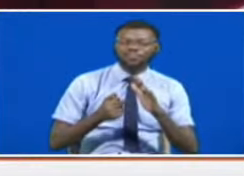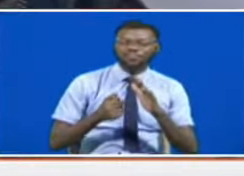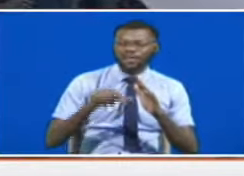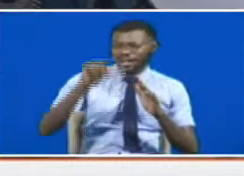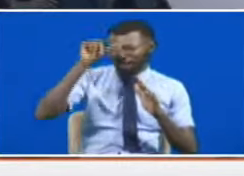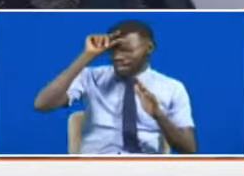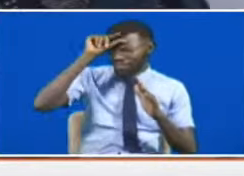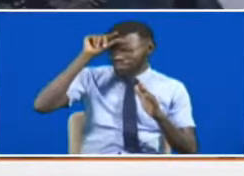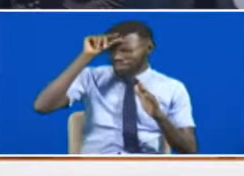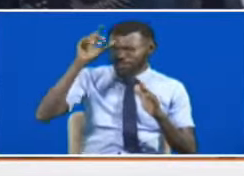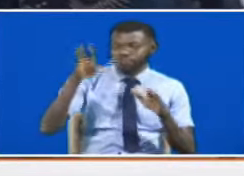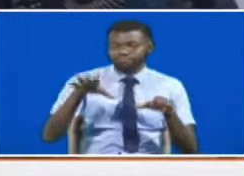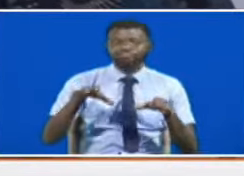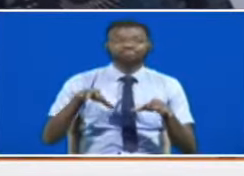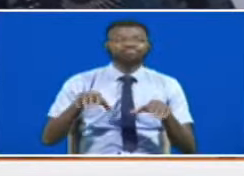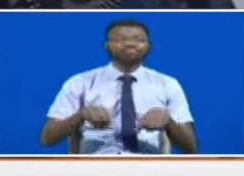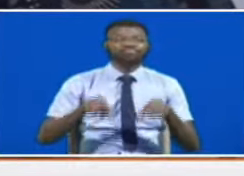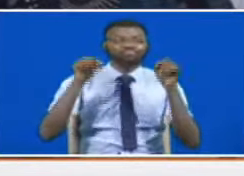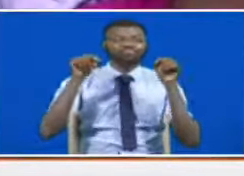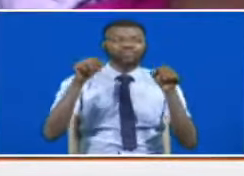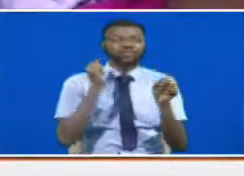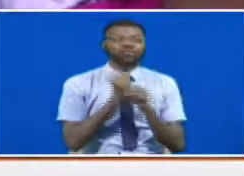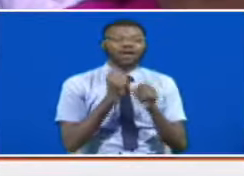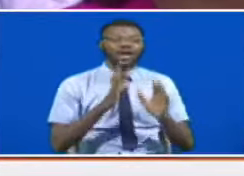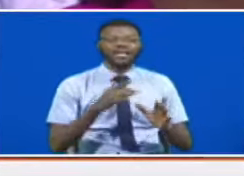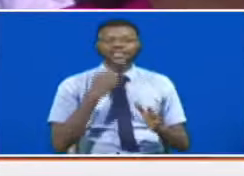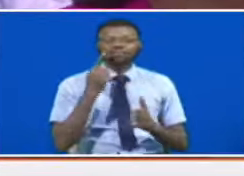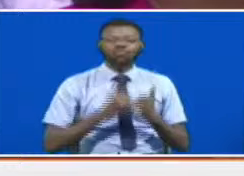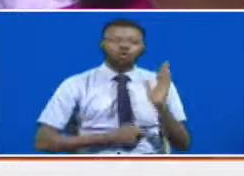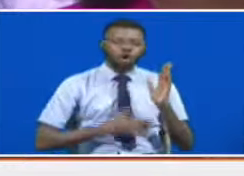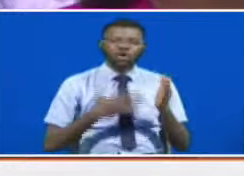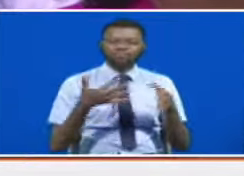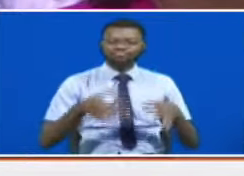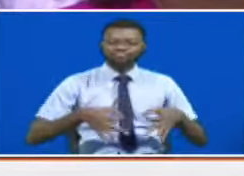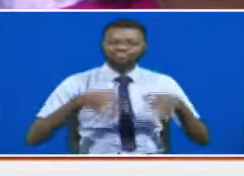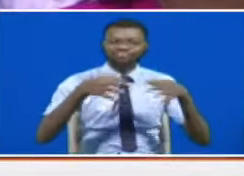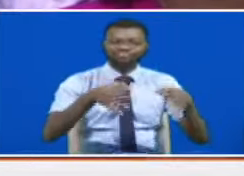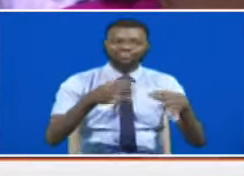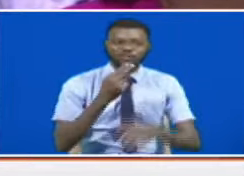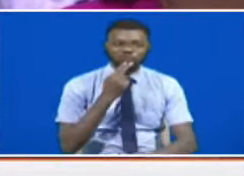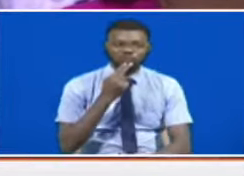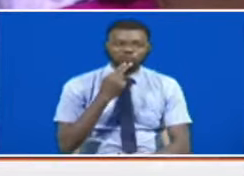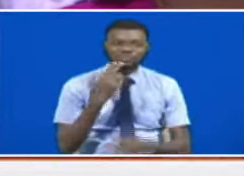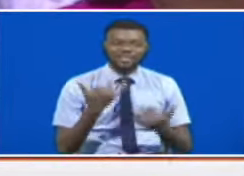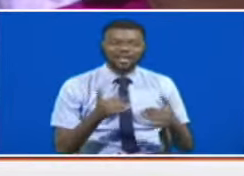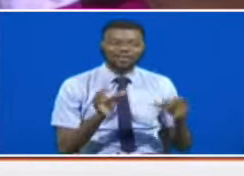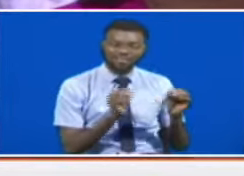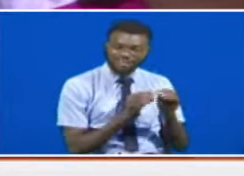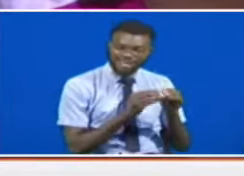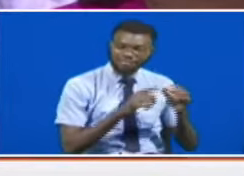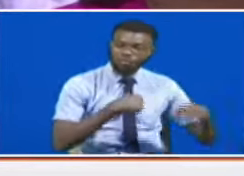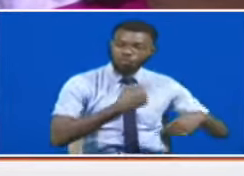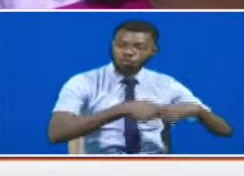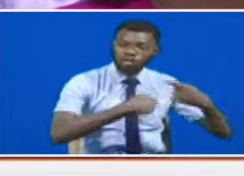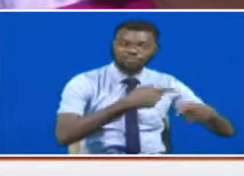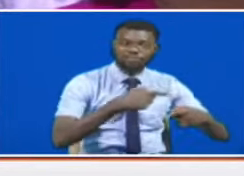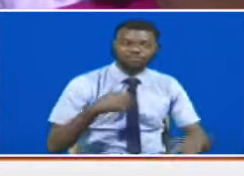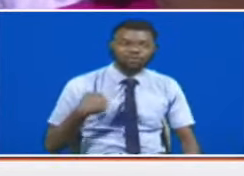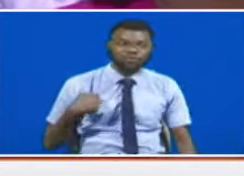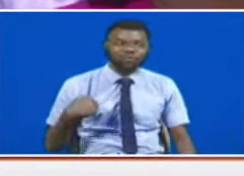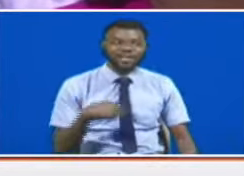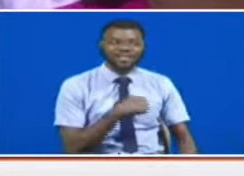the signing that was slated for Monday to Tuesday. They are still now still in the meeting, and we have decided that